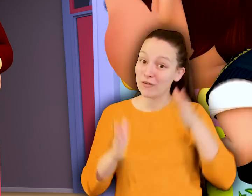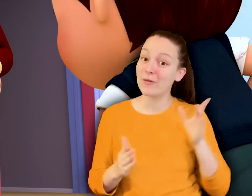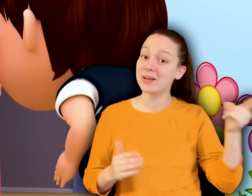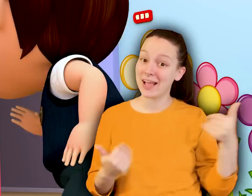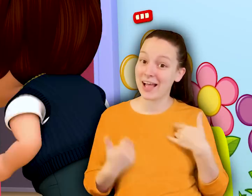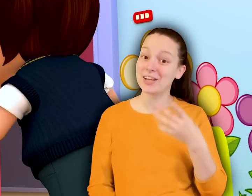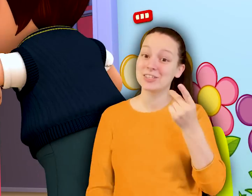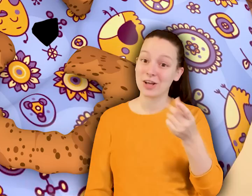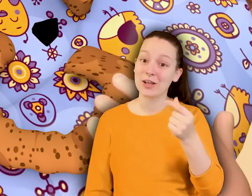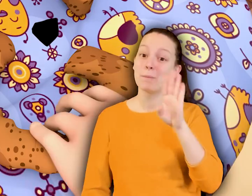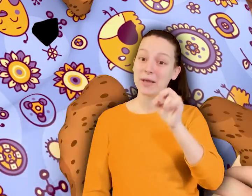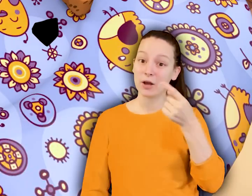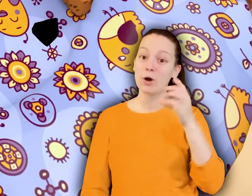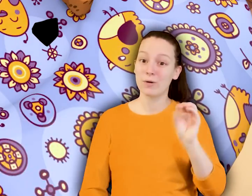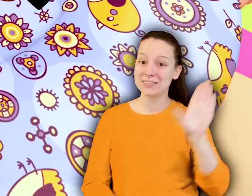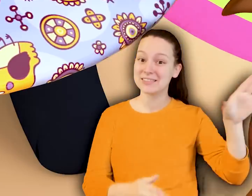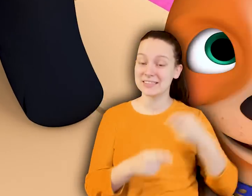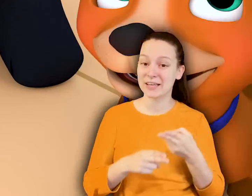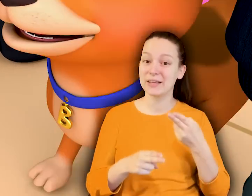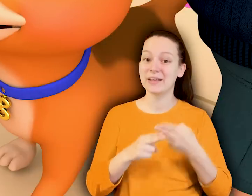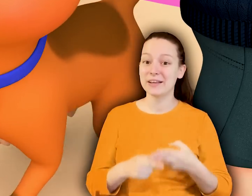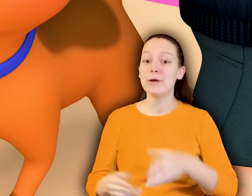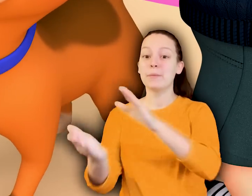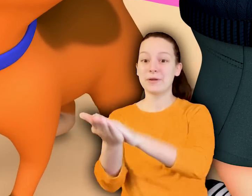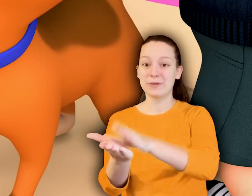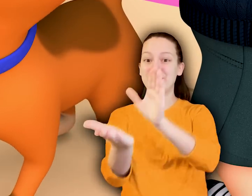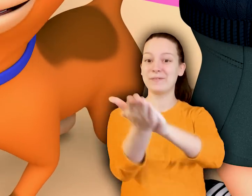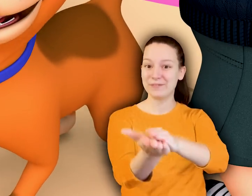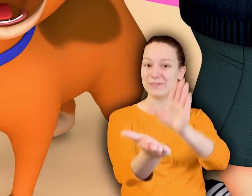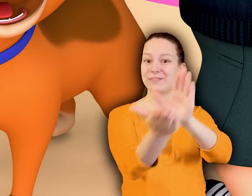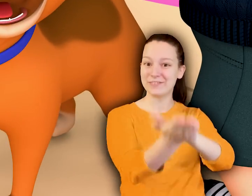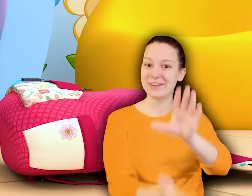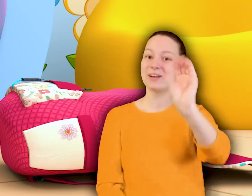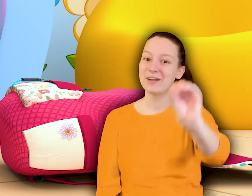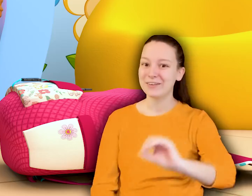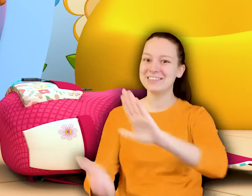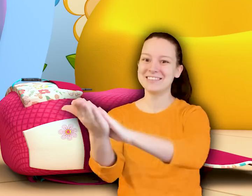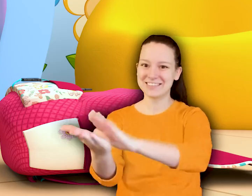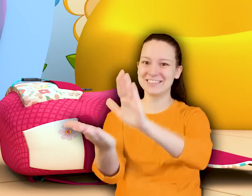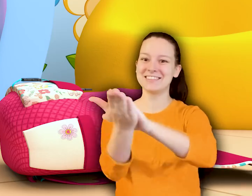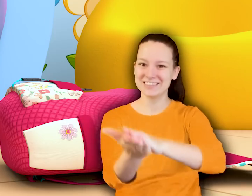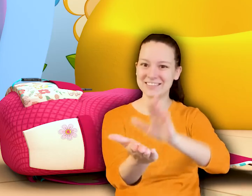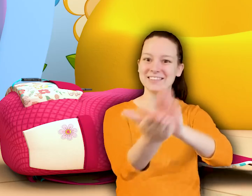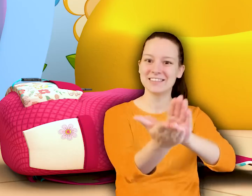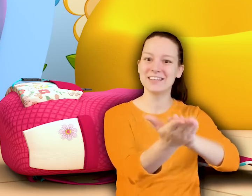s a farmer had a dog and Bingle was his name oh